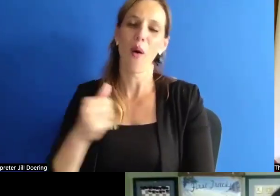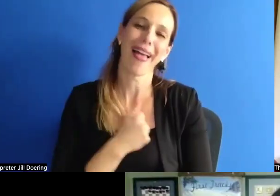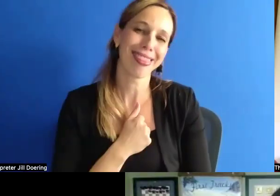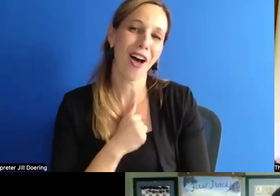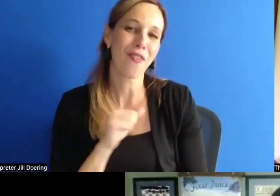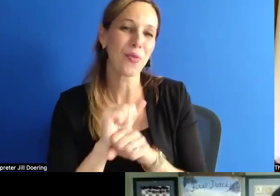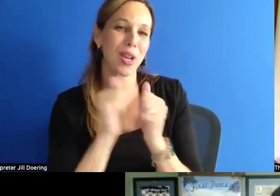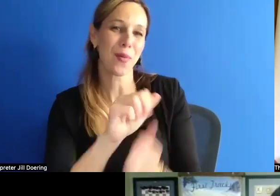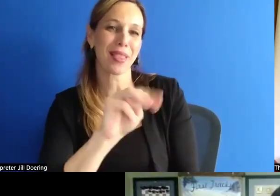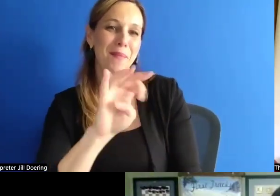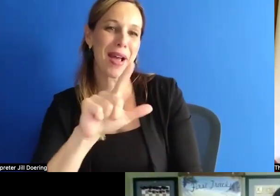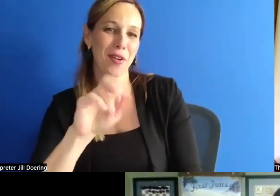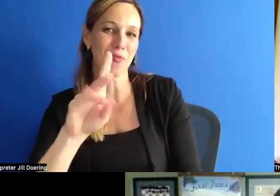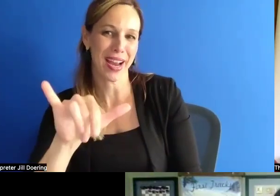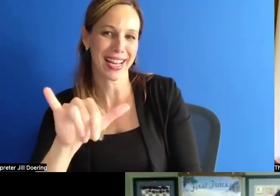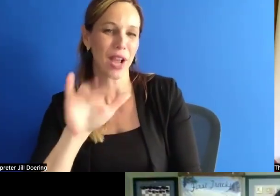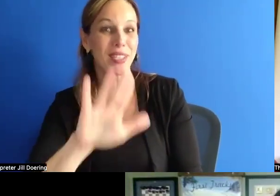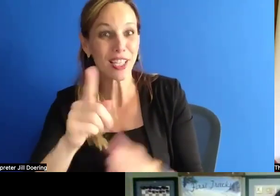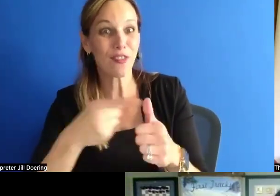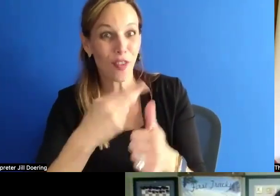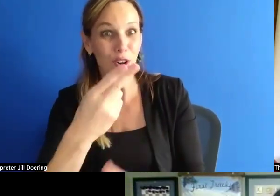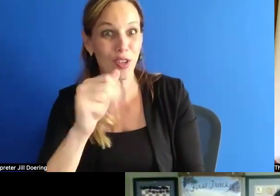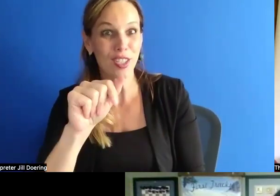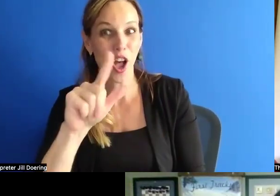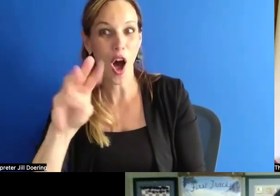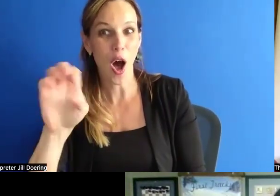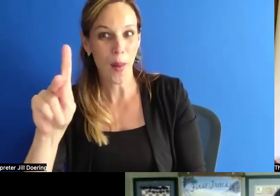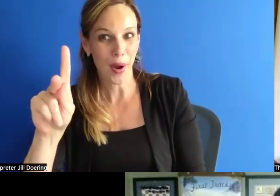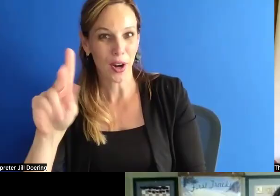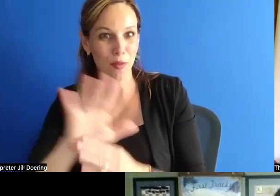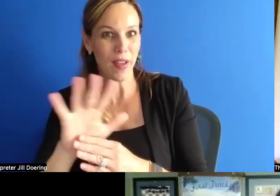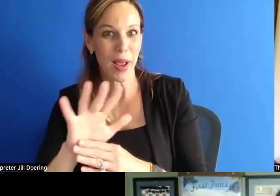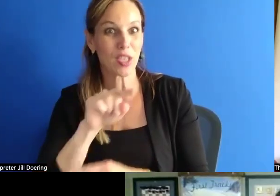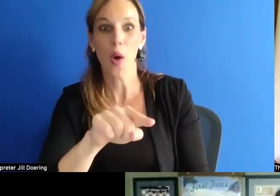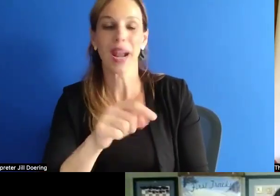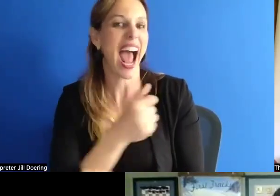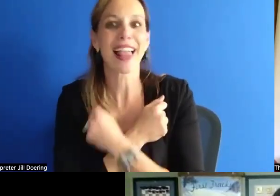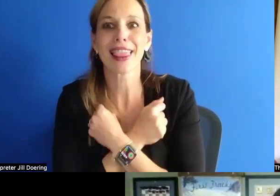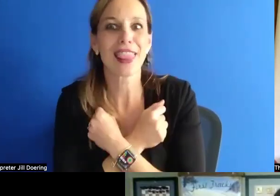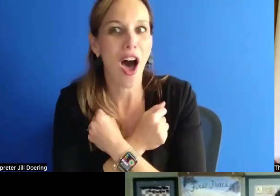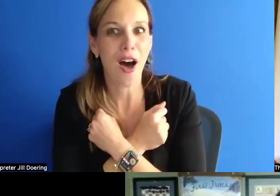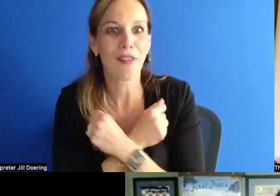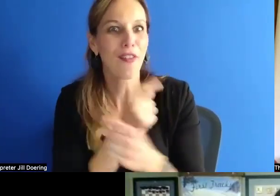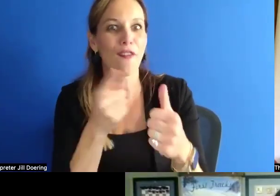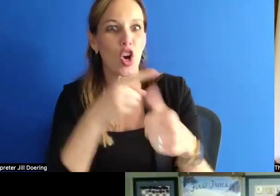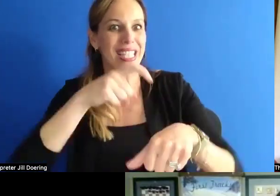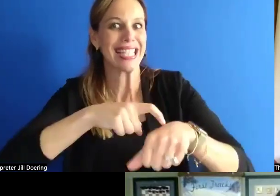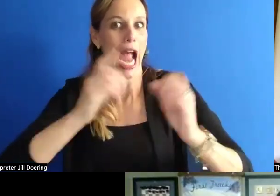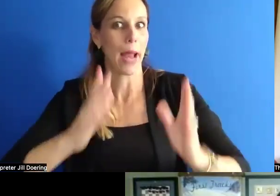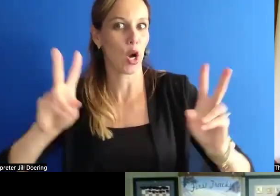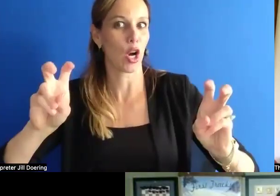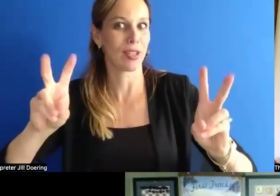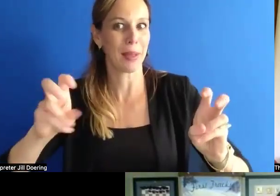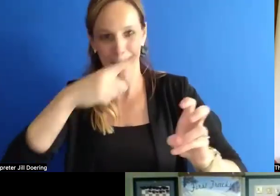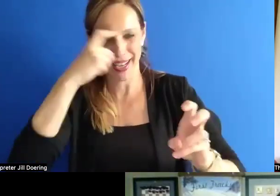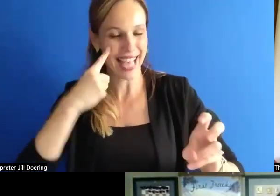his first Hallmark movie, which I love working with first timers because I get to express Oh. all the joy and all the